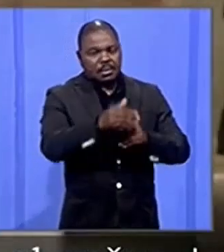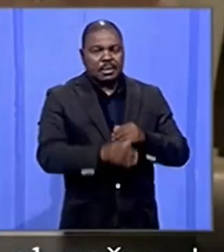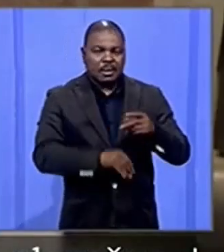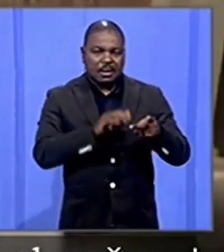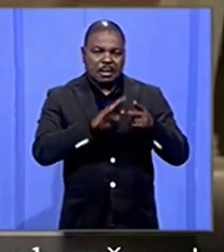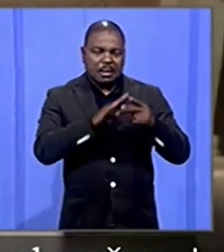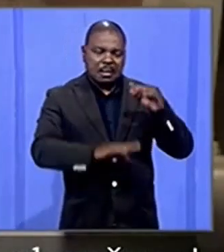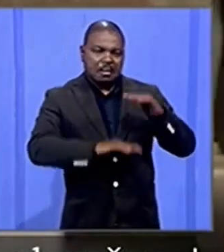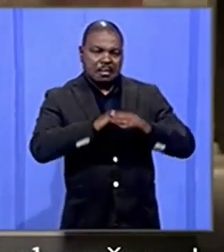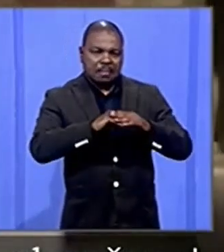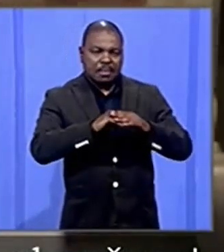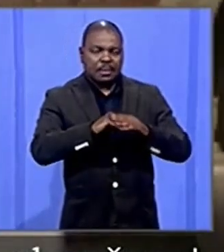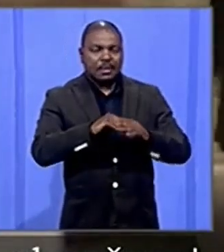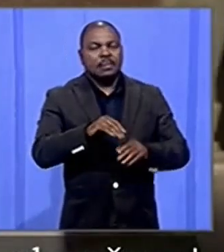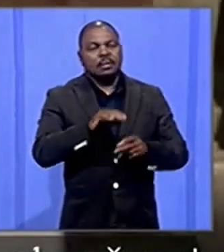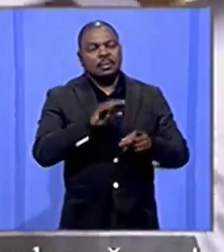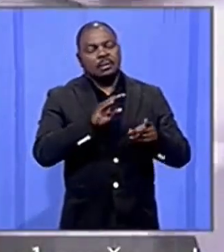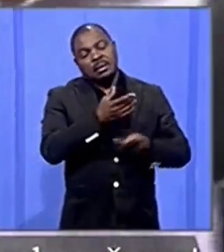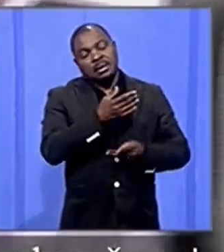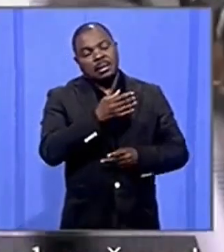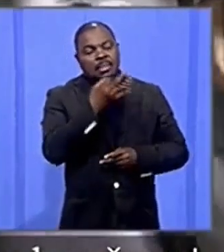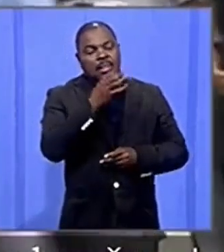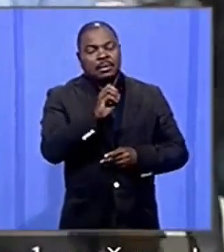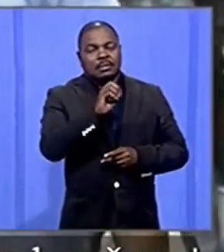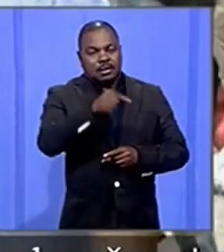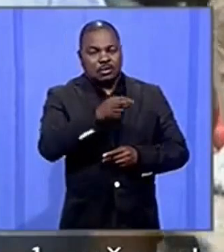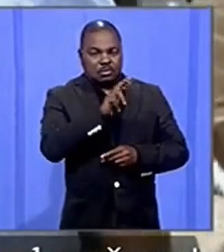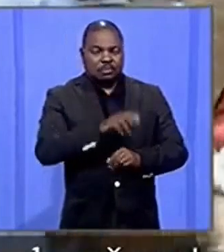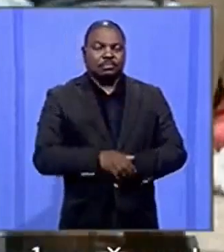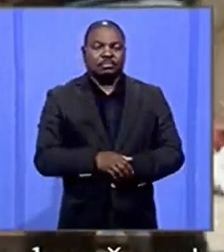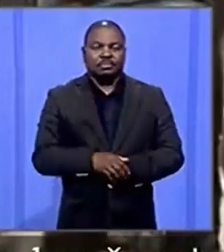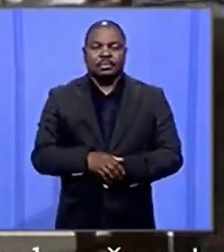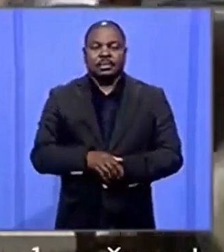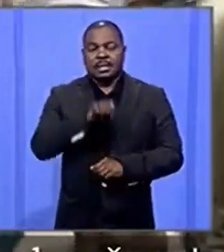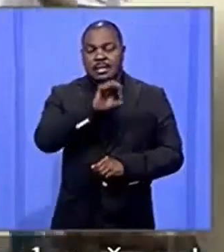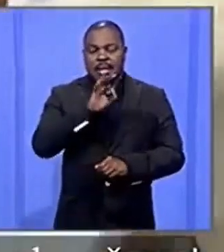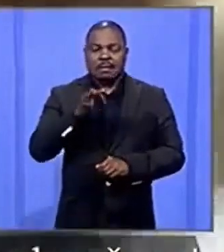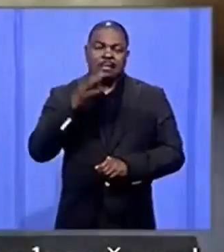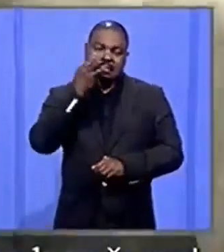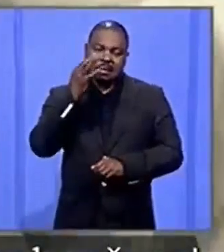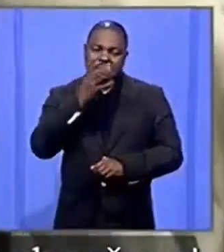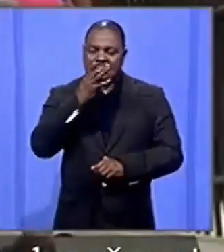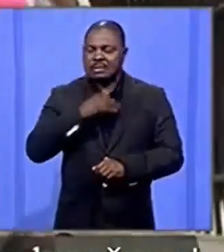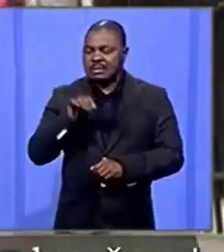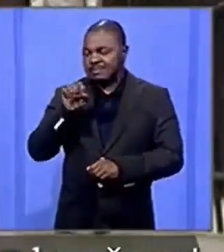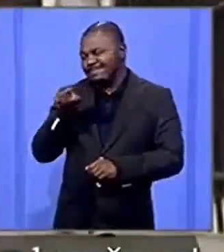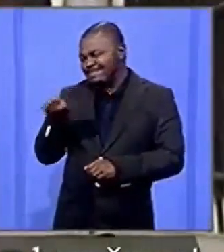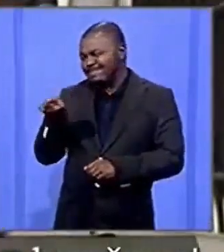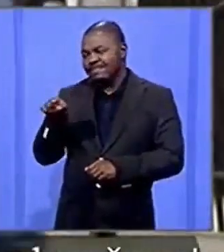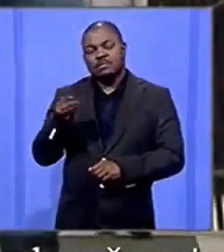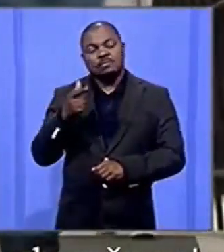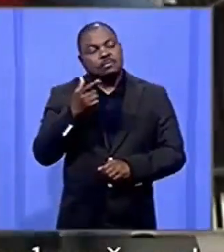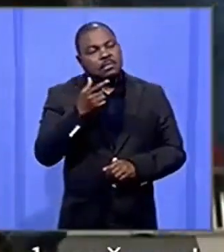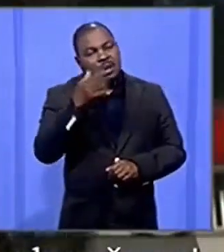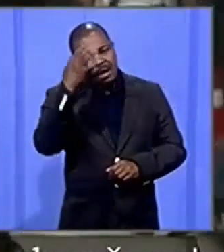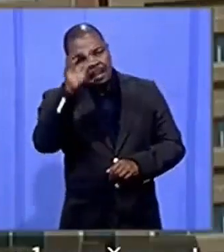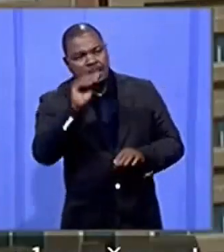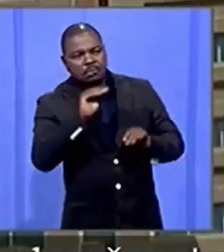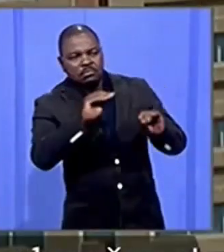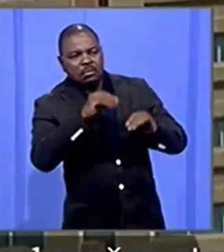lekana R30 tša diranta. EFF e re mmušo a se wa dira go lekane go ruta le go fahloša badudi ka ditlamorago tša go